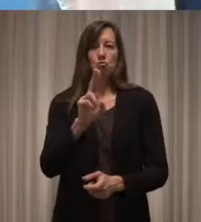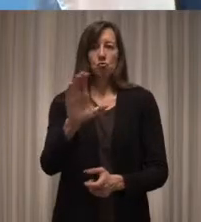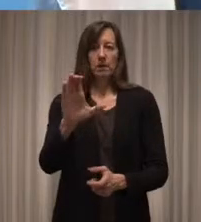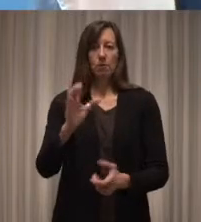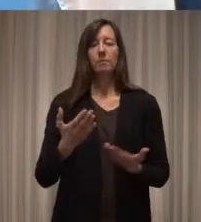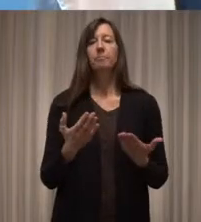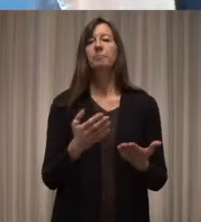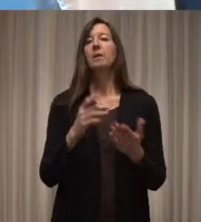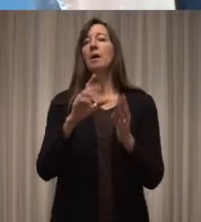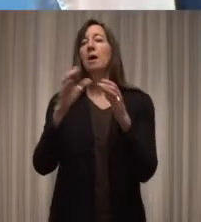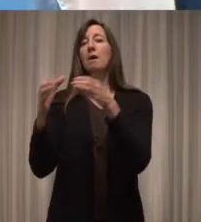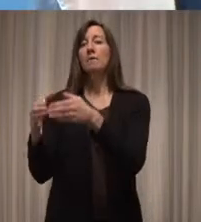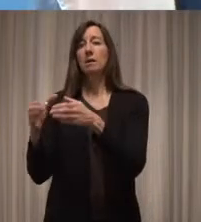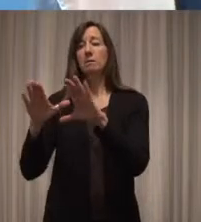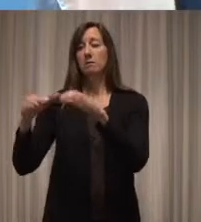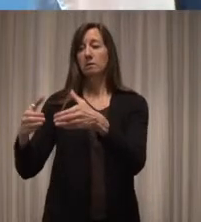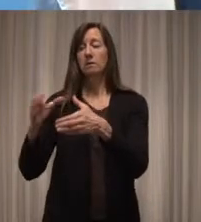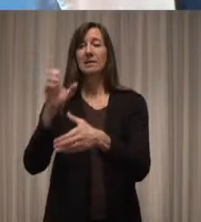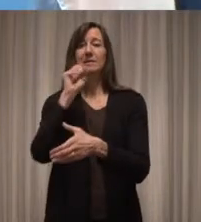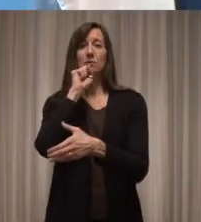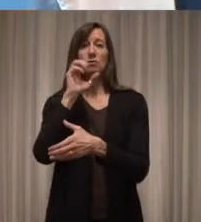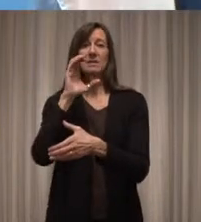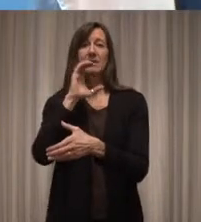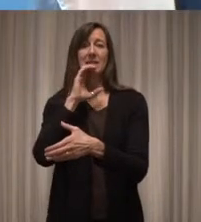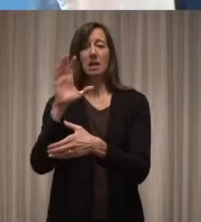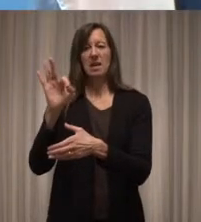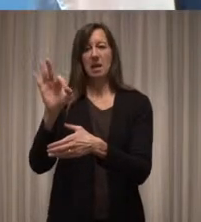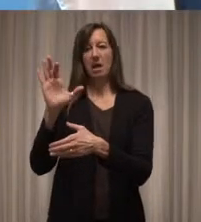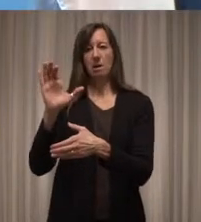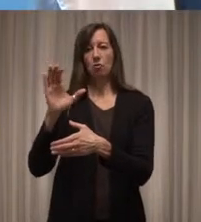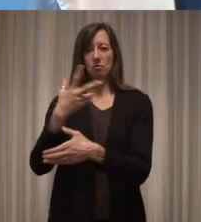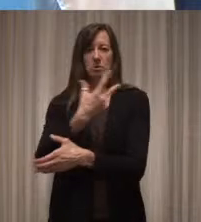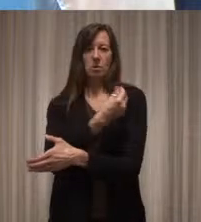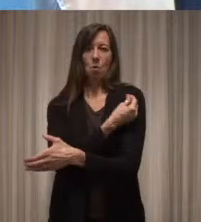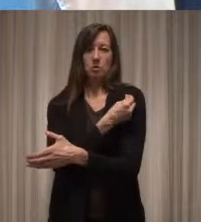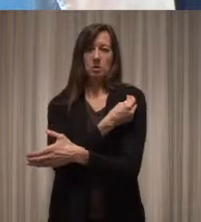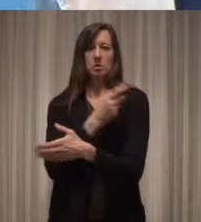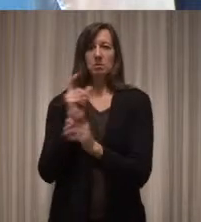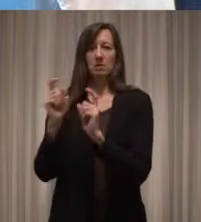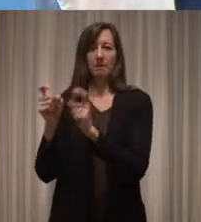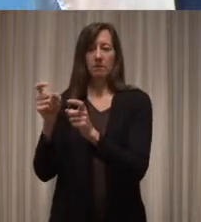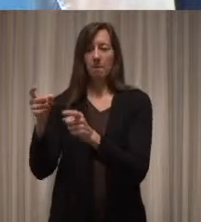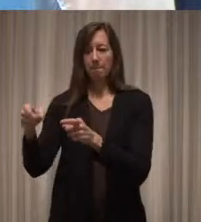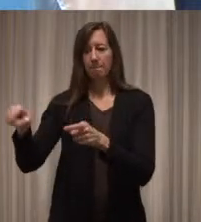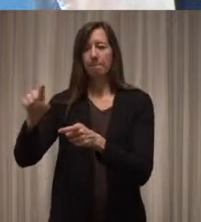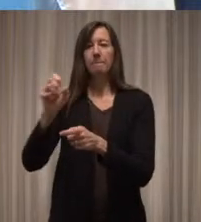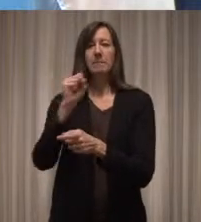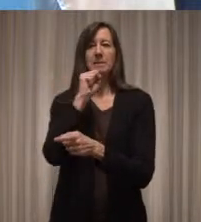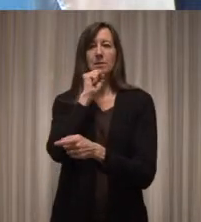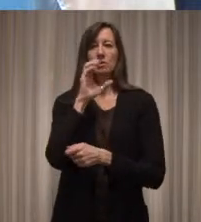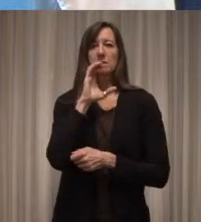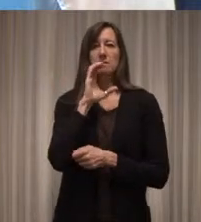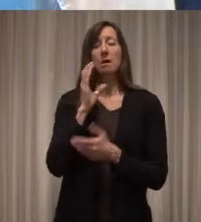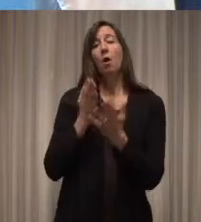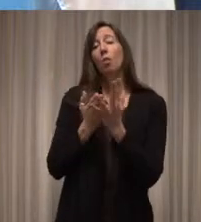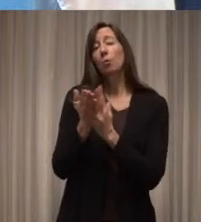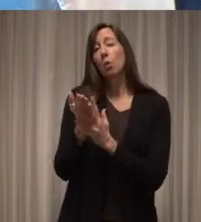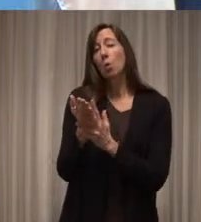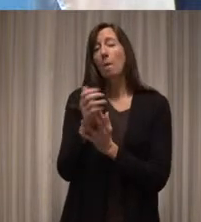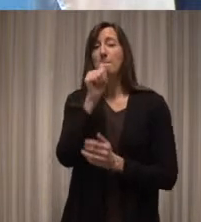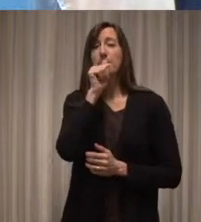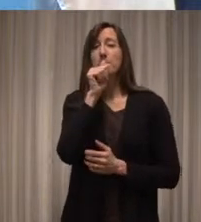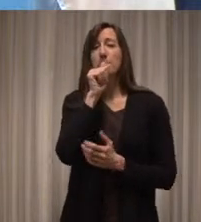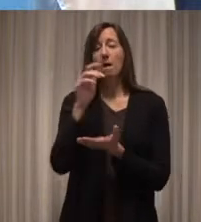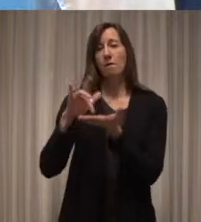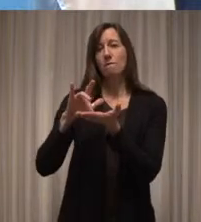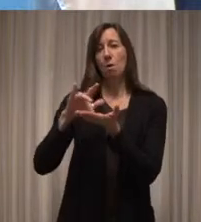seniors allocated 900 doses primarily through the private pharmacies, which I'll list